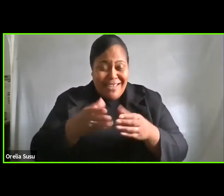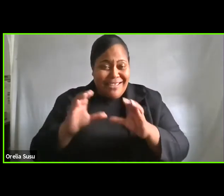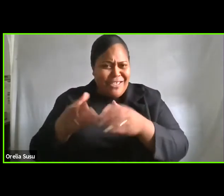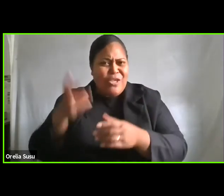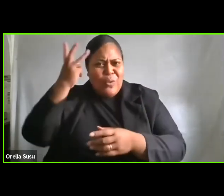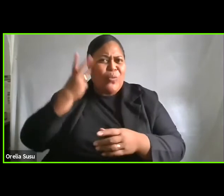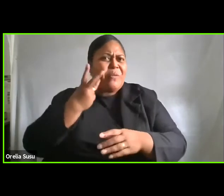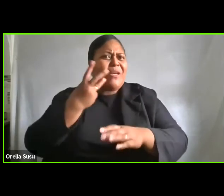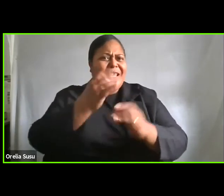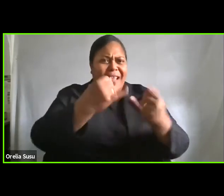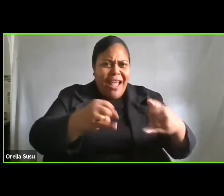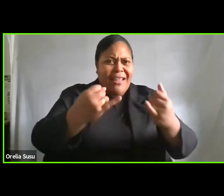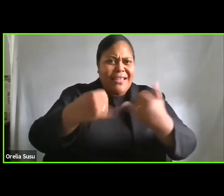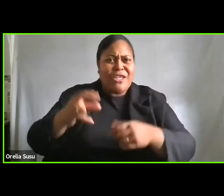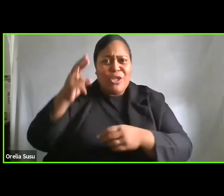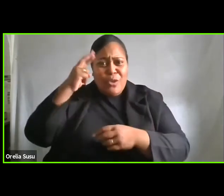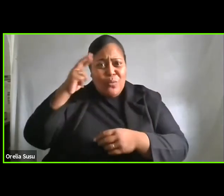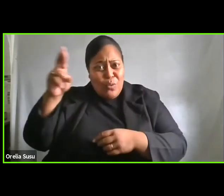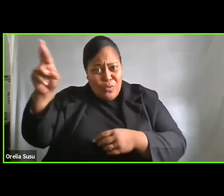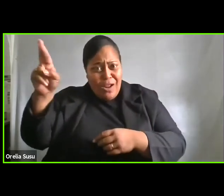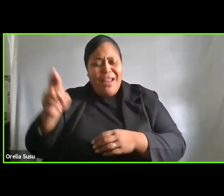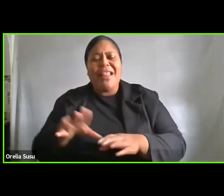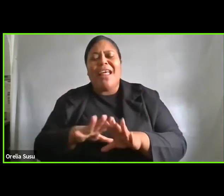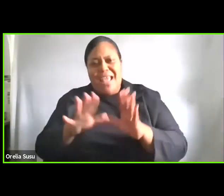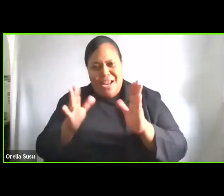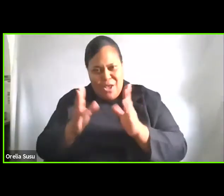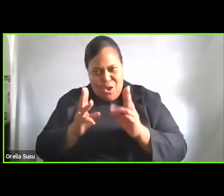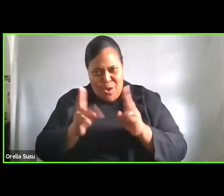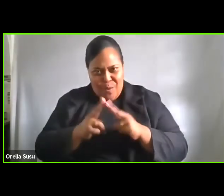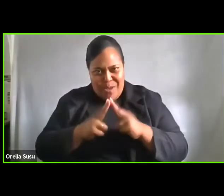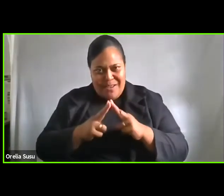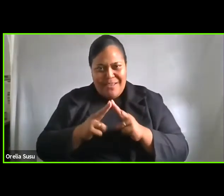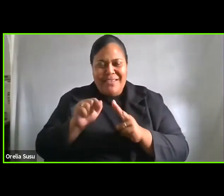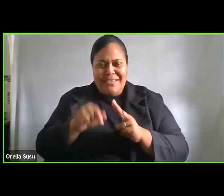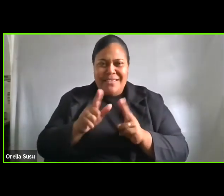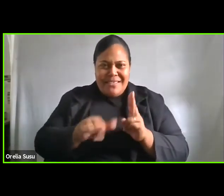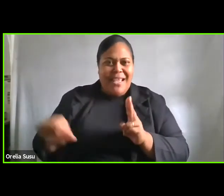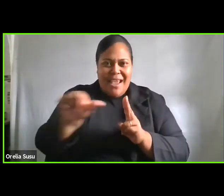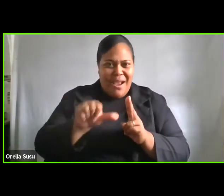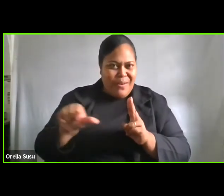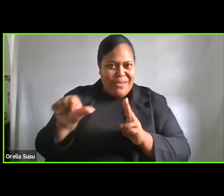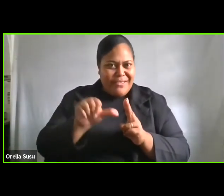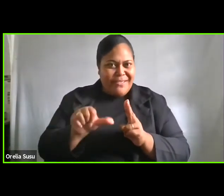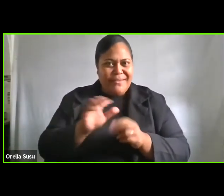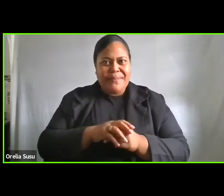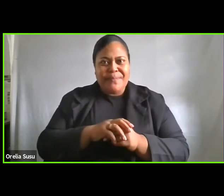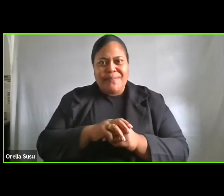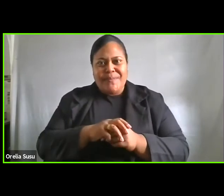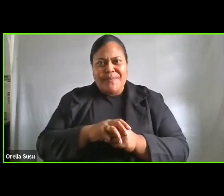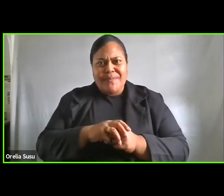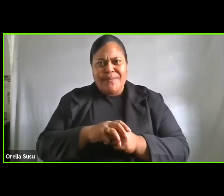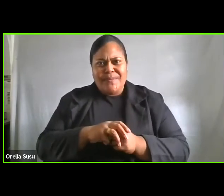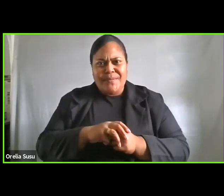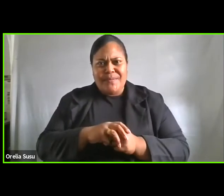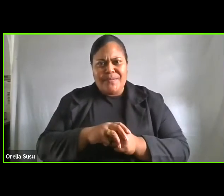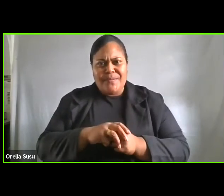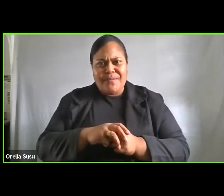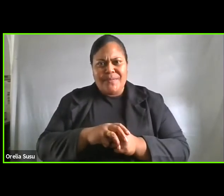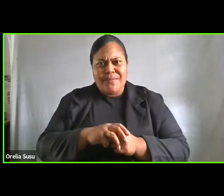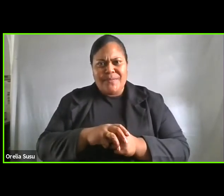rural, in the urban, and also SW and also LGBT communities. SW and during the climate and climate